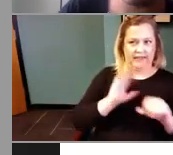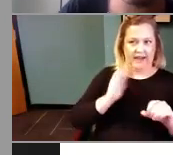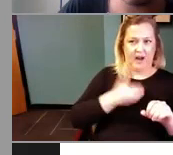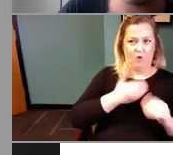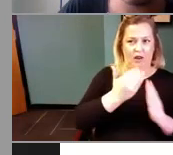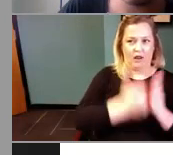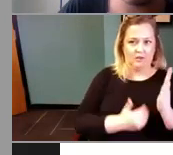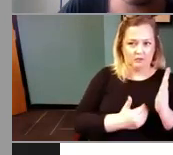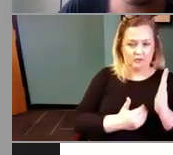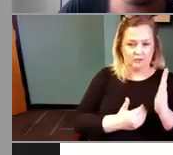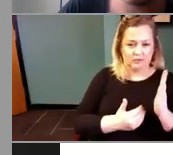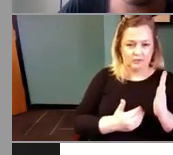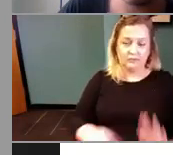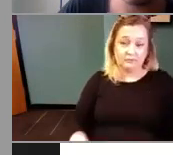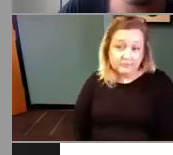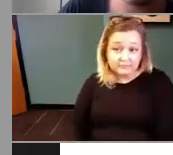Does that sort of make sense?